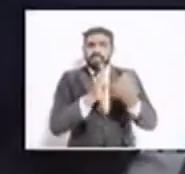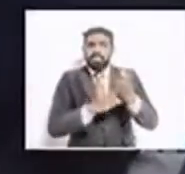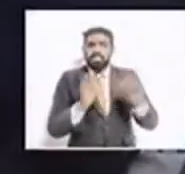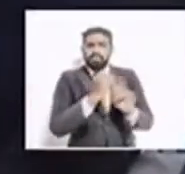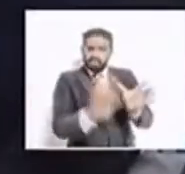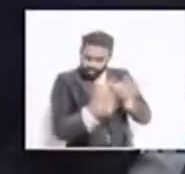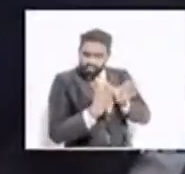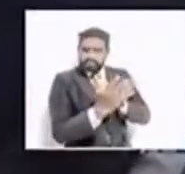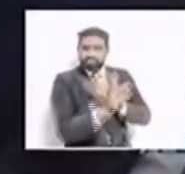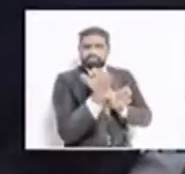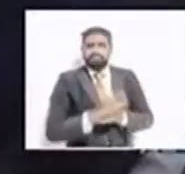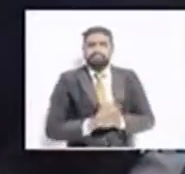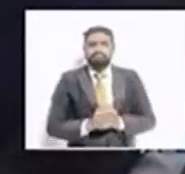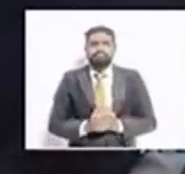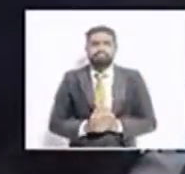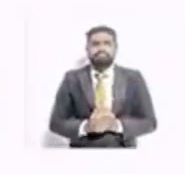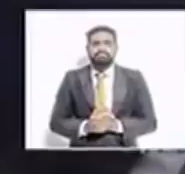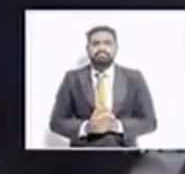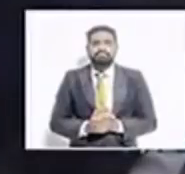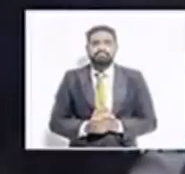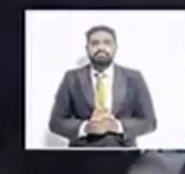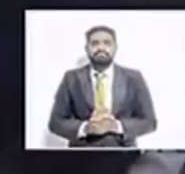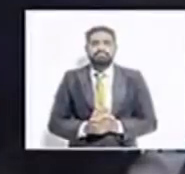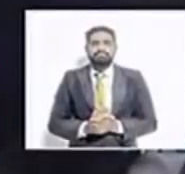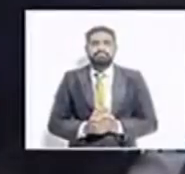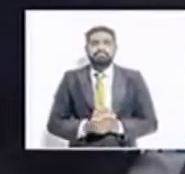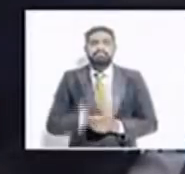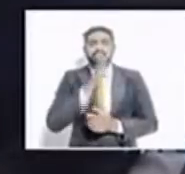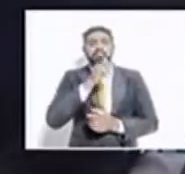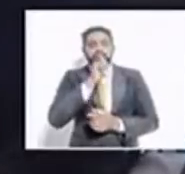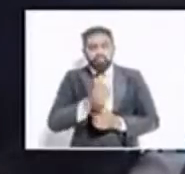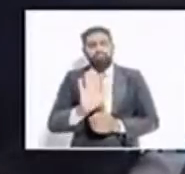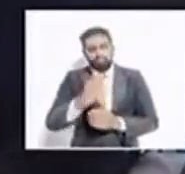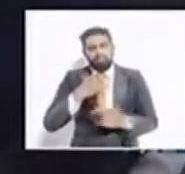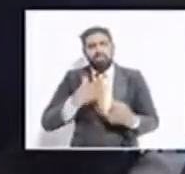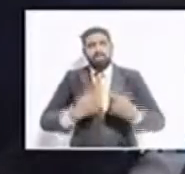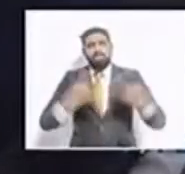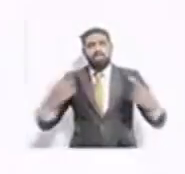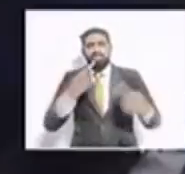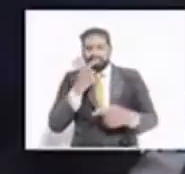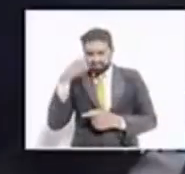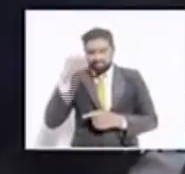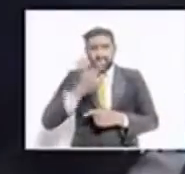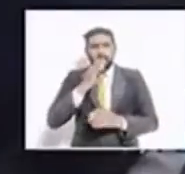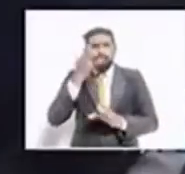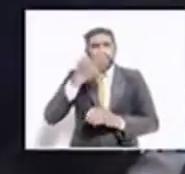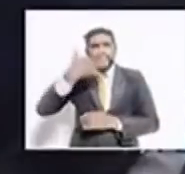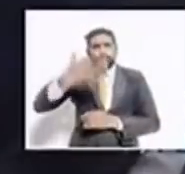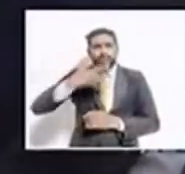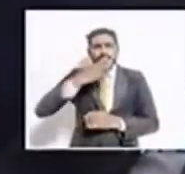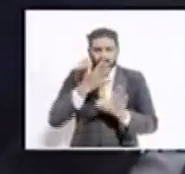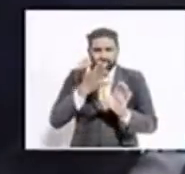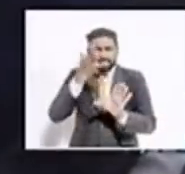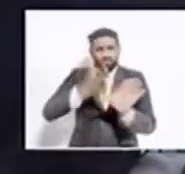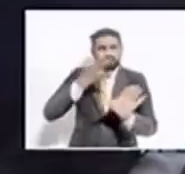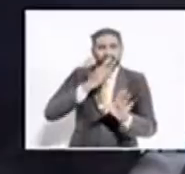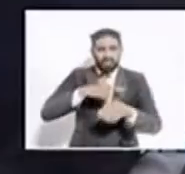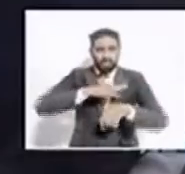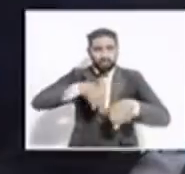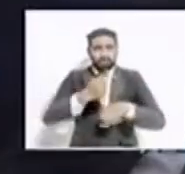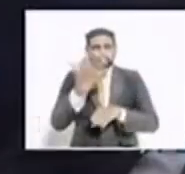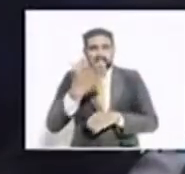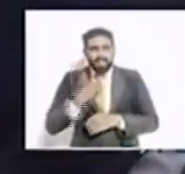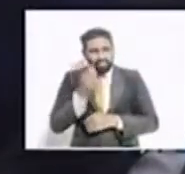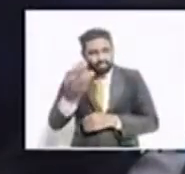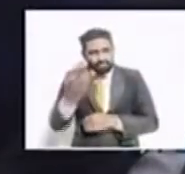300 rupees. We allowed a debate for 5 hours yesterday regarding the fuel crisis. If you need a discussion, as the speaker mentioned, request a